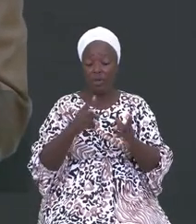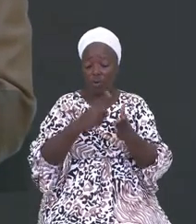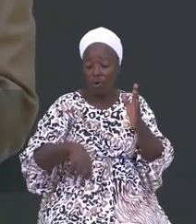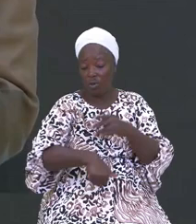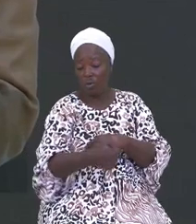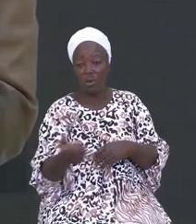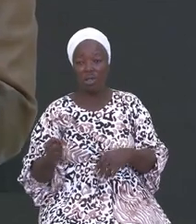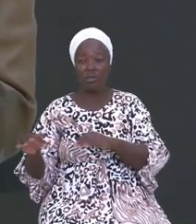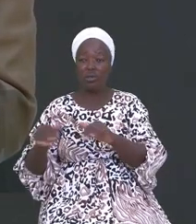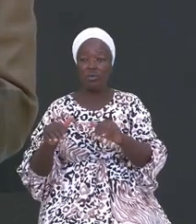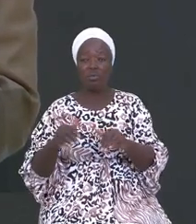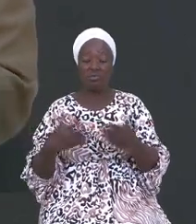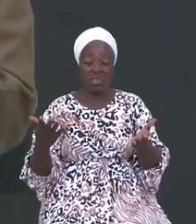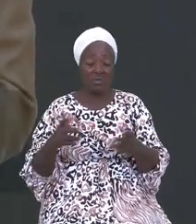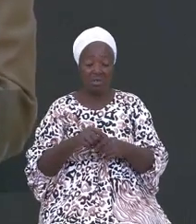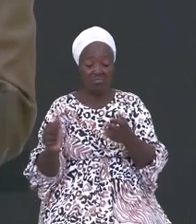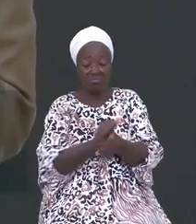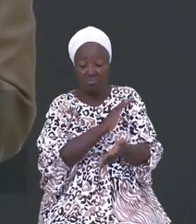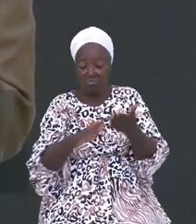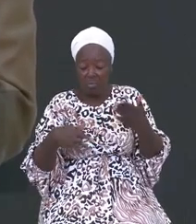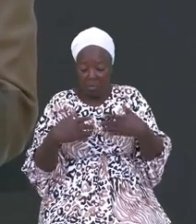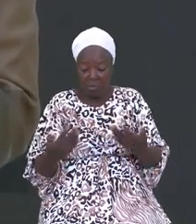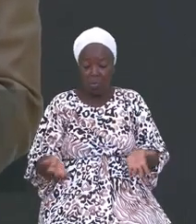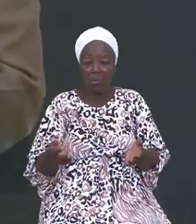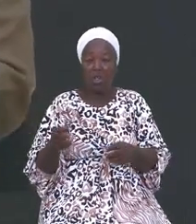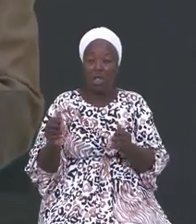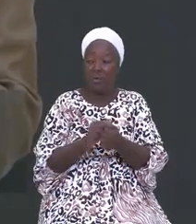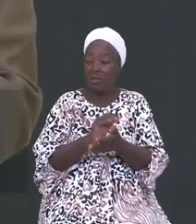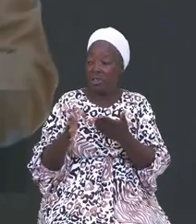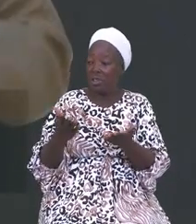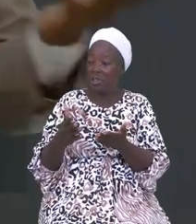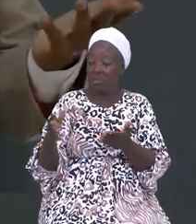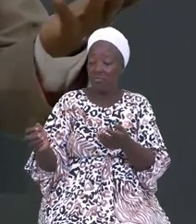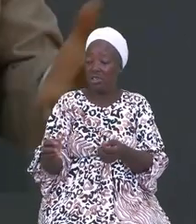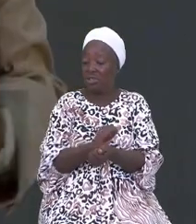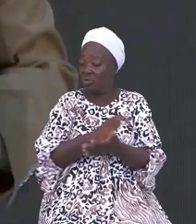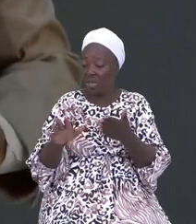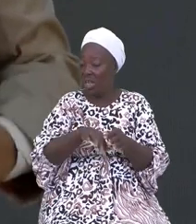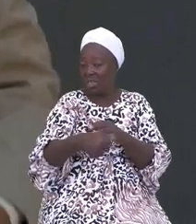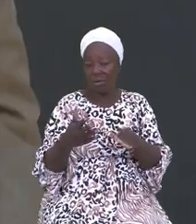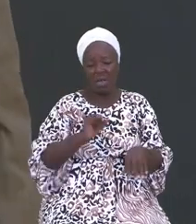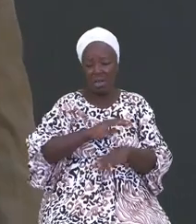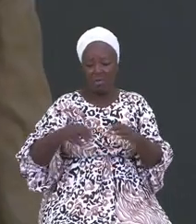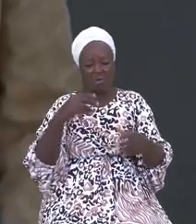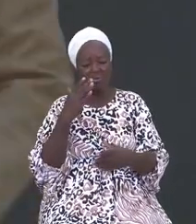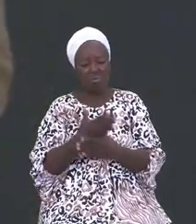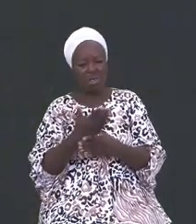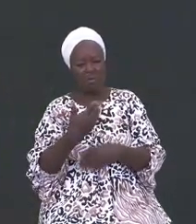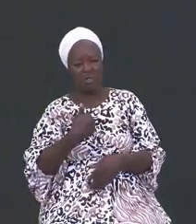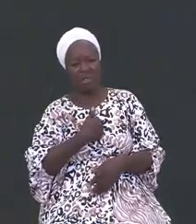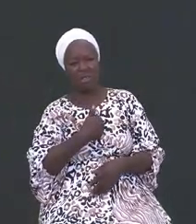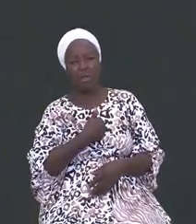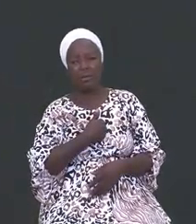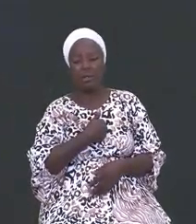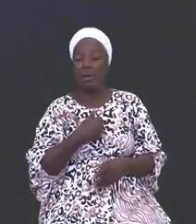it crumbles, if it's falling, if it's scattered, I don't mind. Gone what the days.